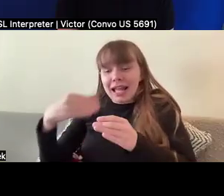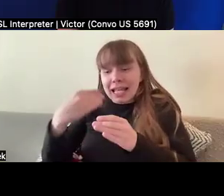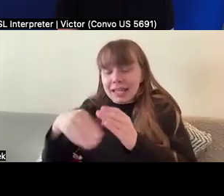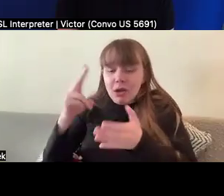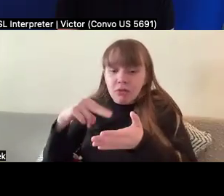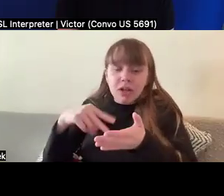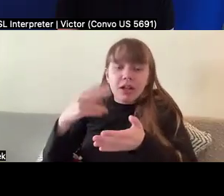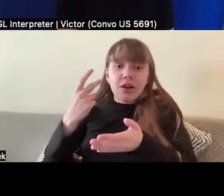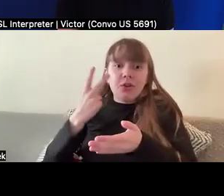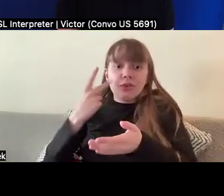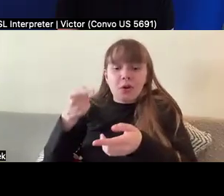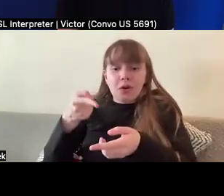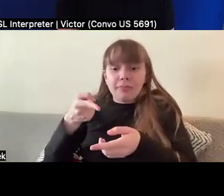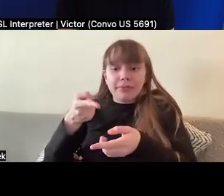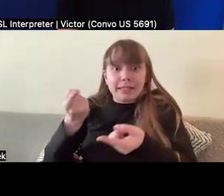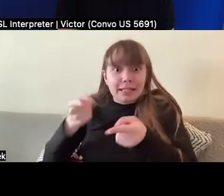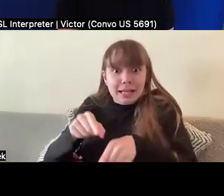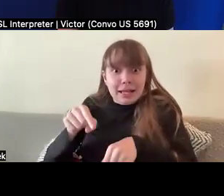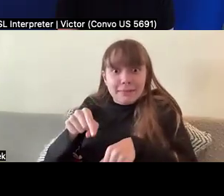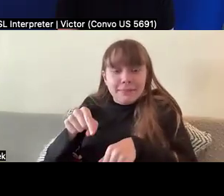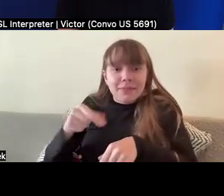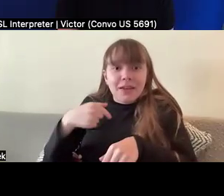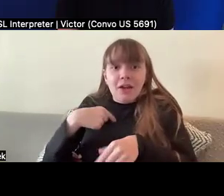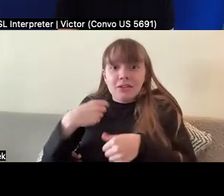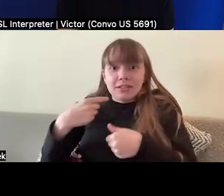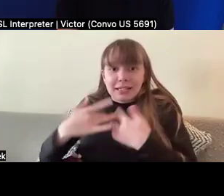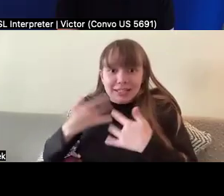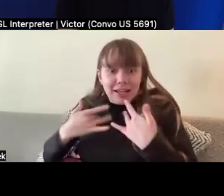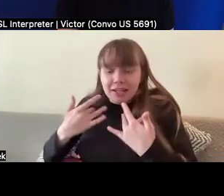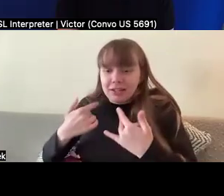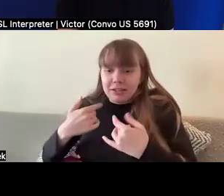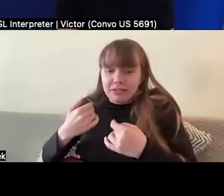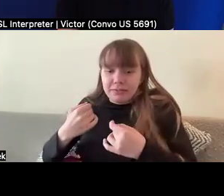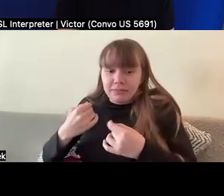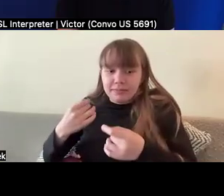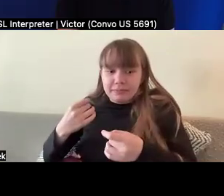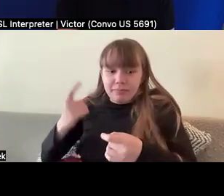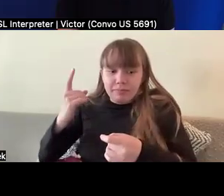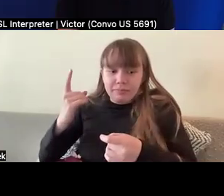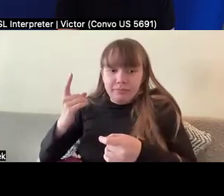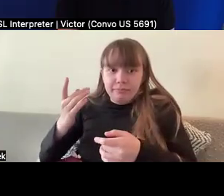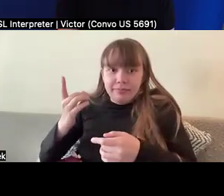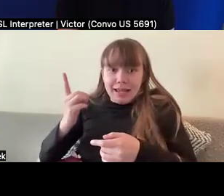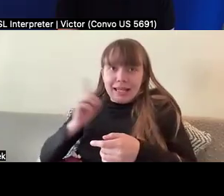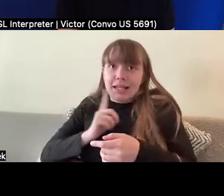the there's a deaf event or a deaf space that I go to, and then